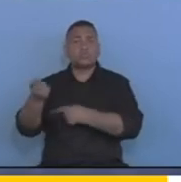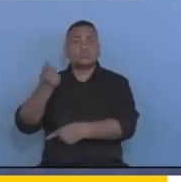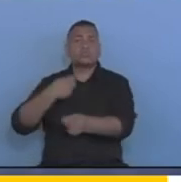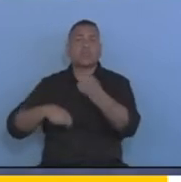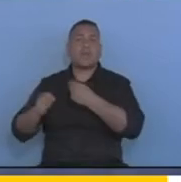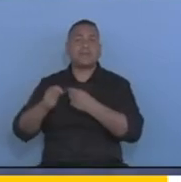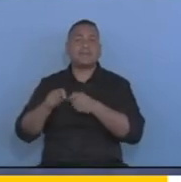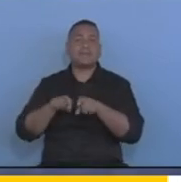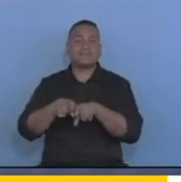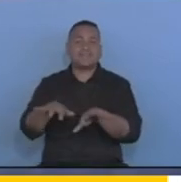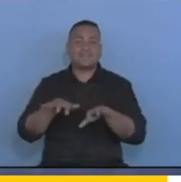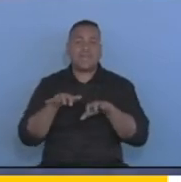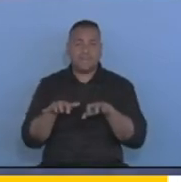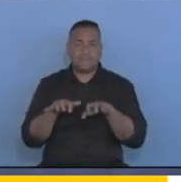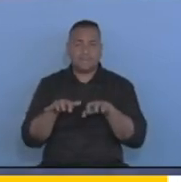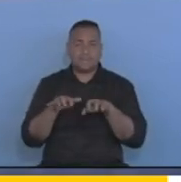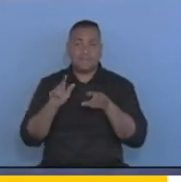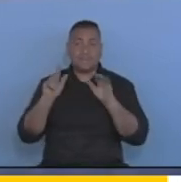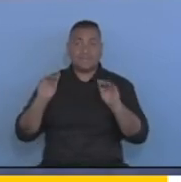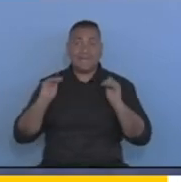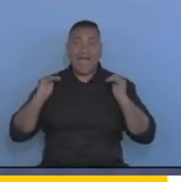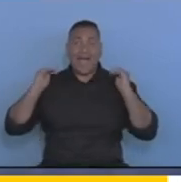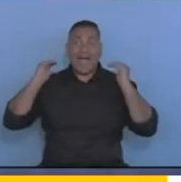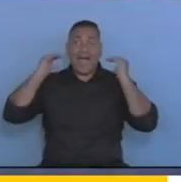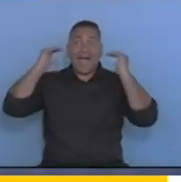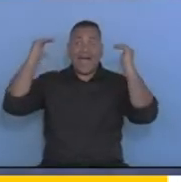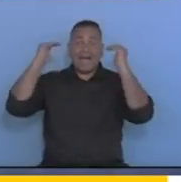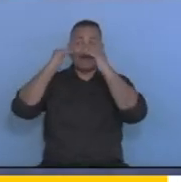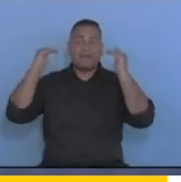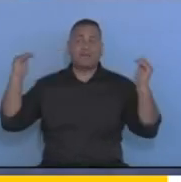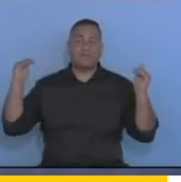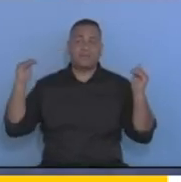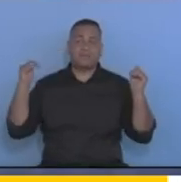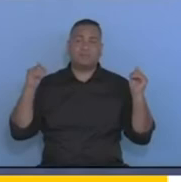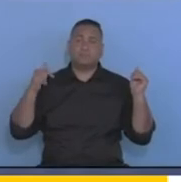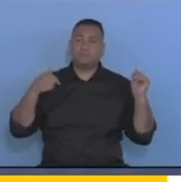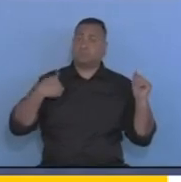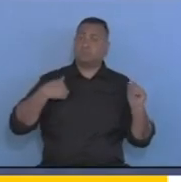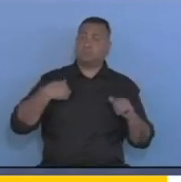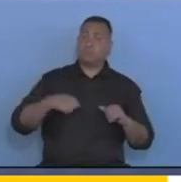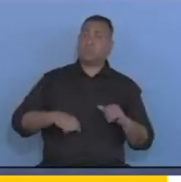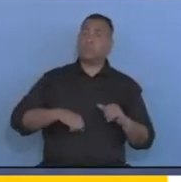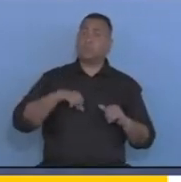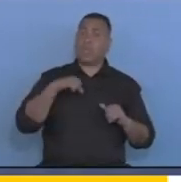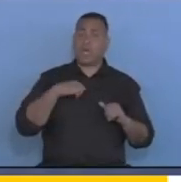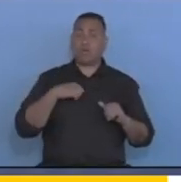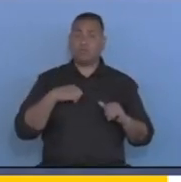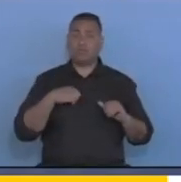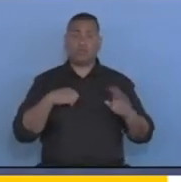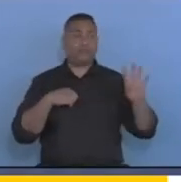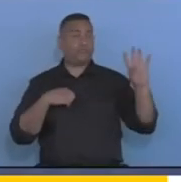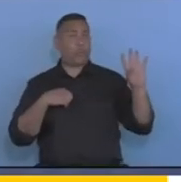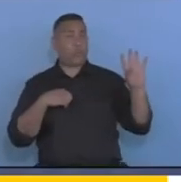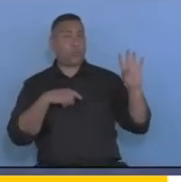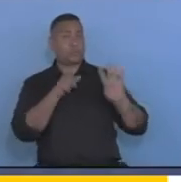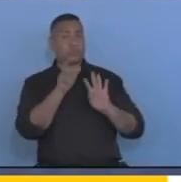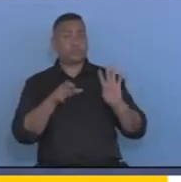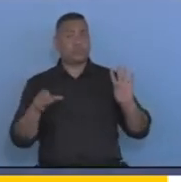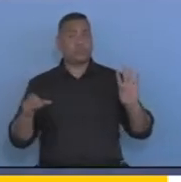person can go. Oh, wow. And I can proudly say that four of the students have just been trade tested over this two